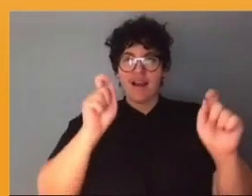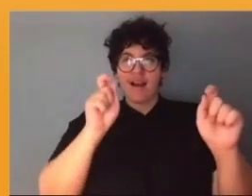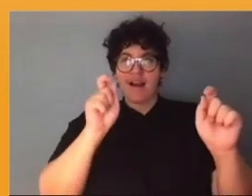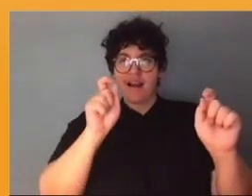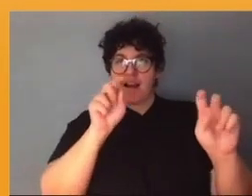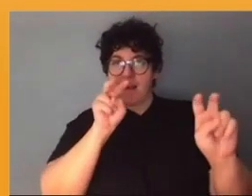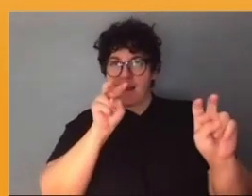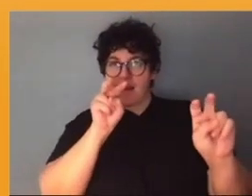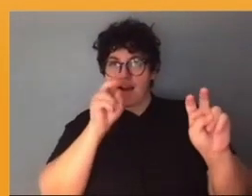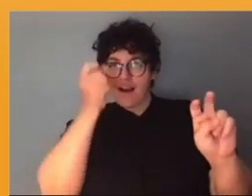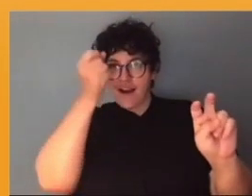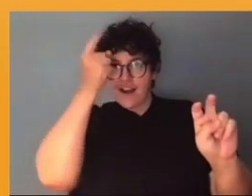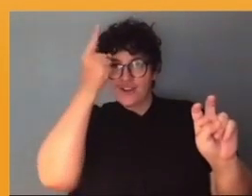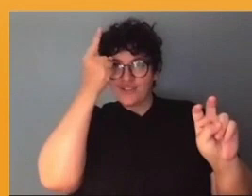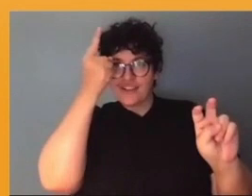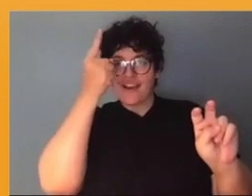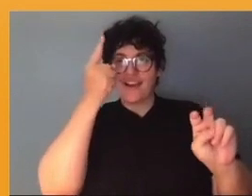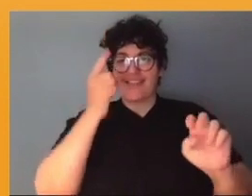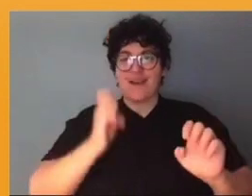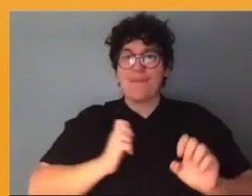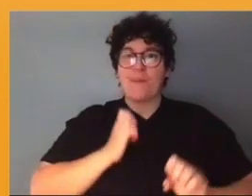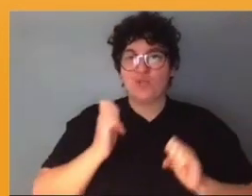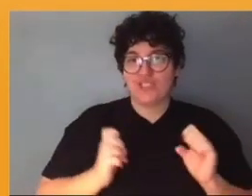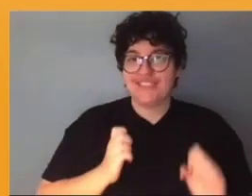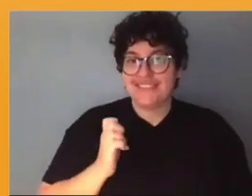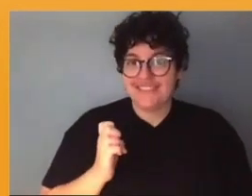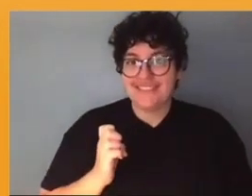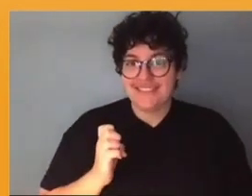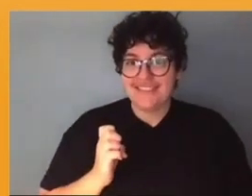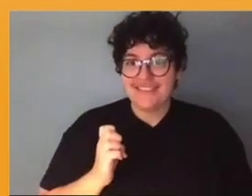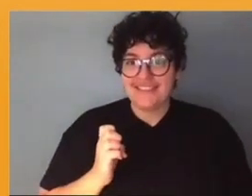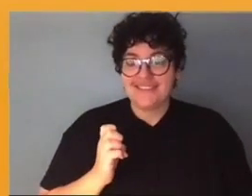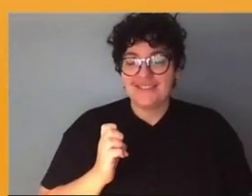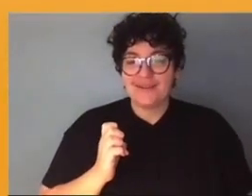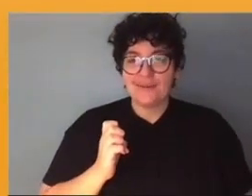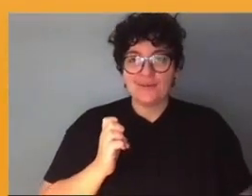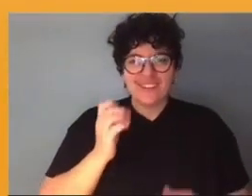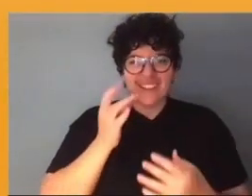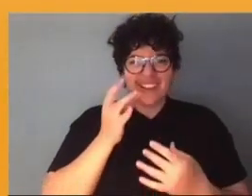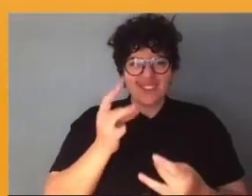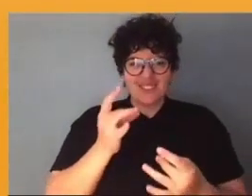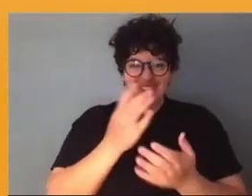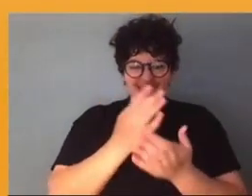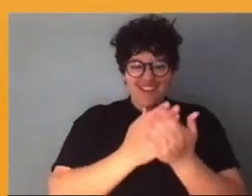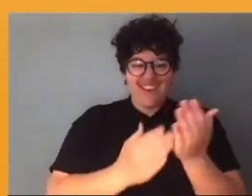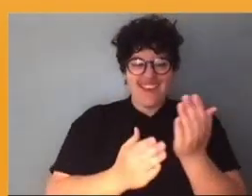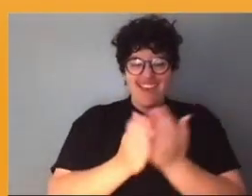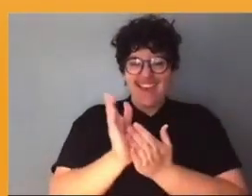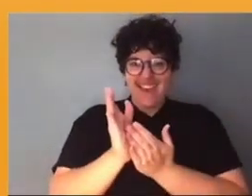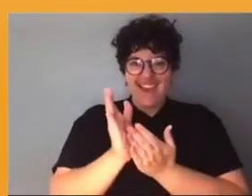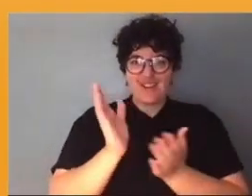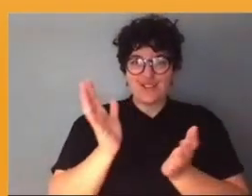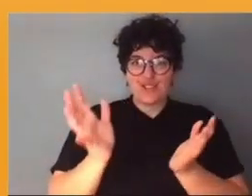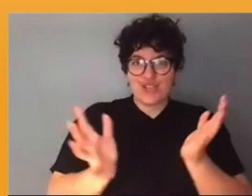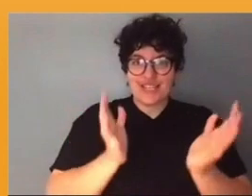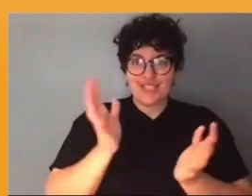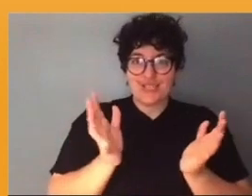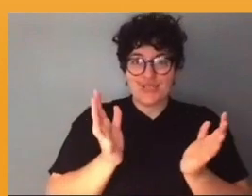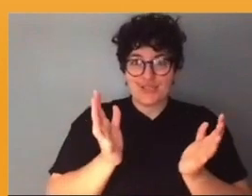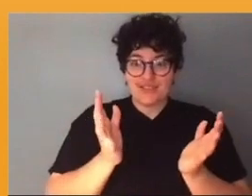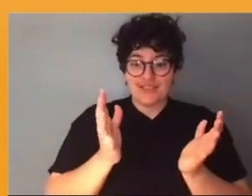But I think it's interesting to see the way hand gestures inspire me to have